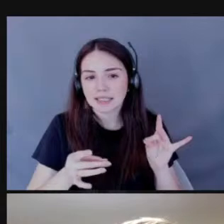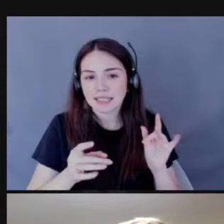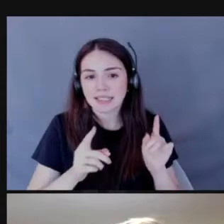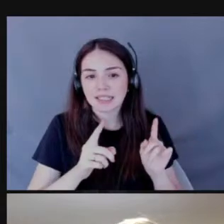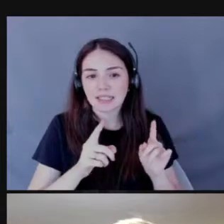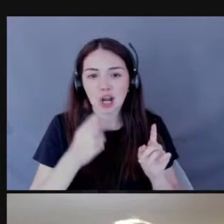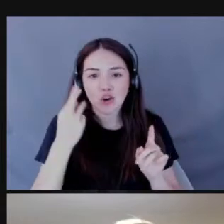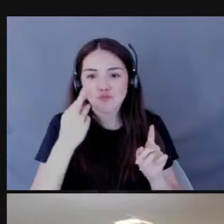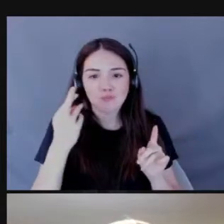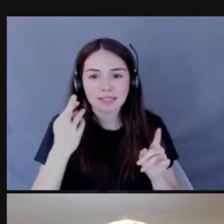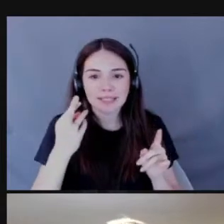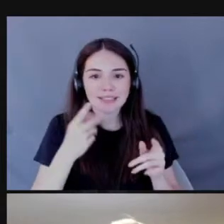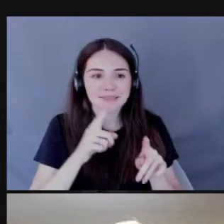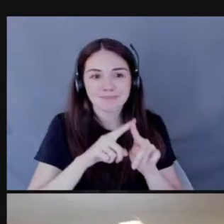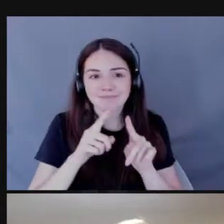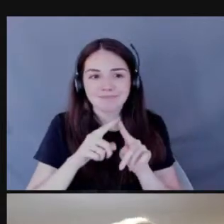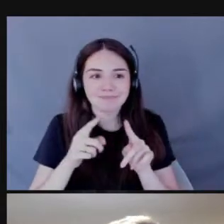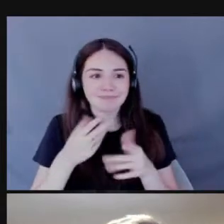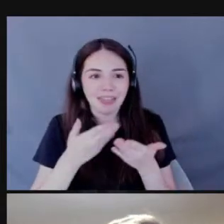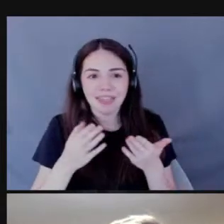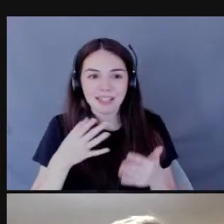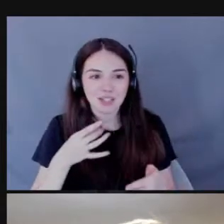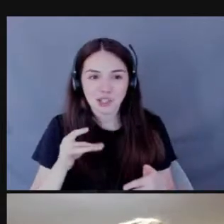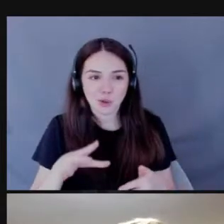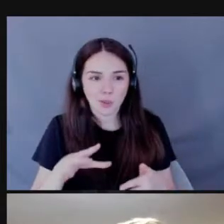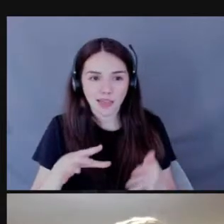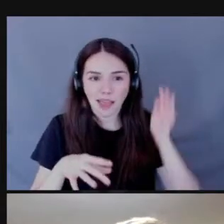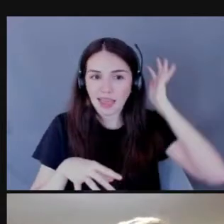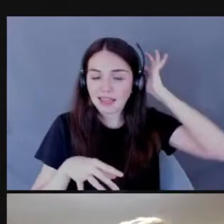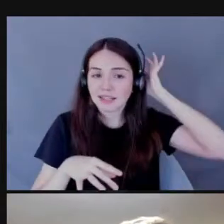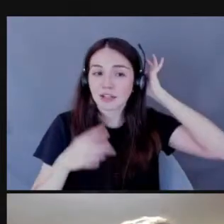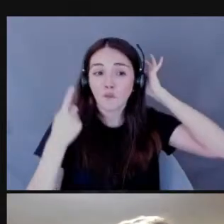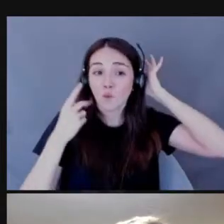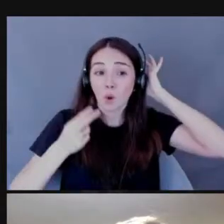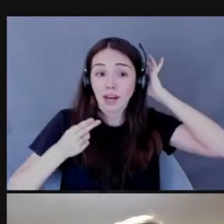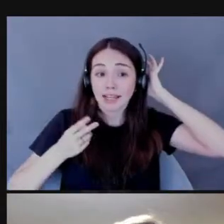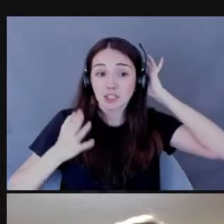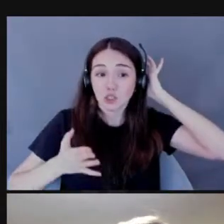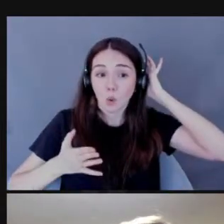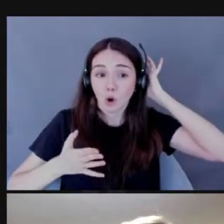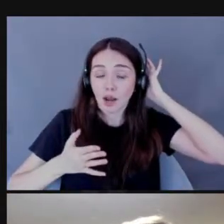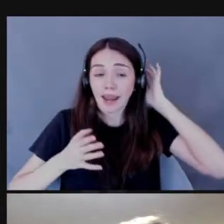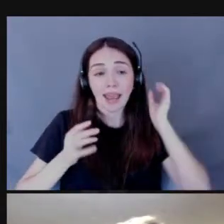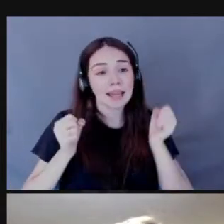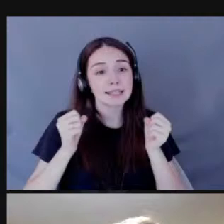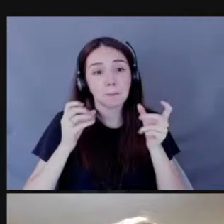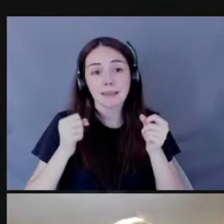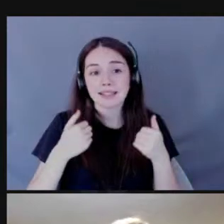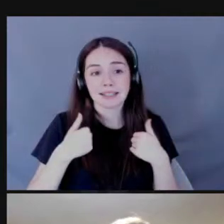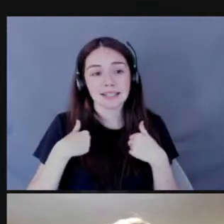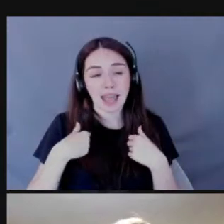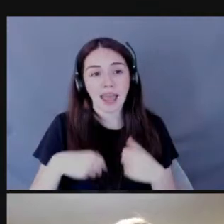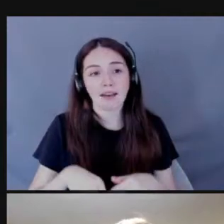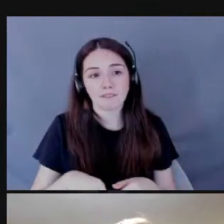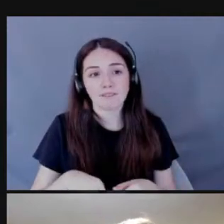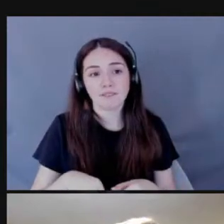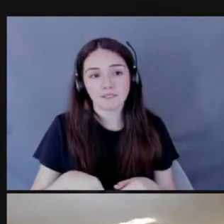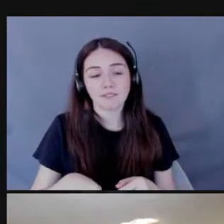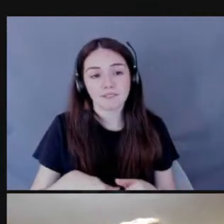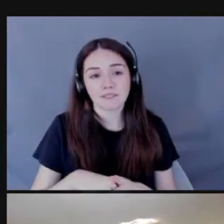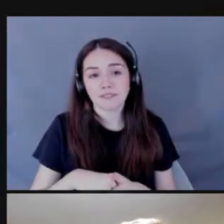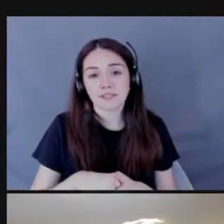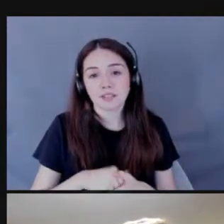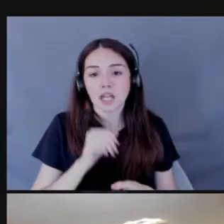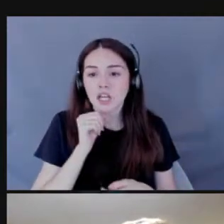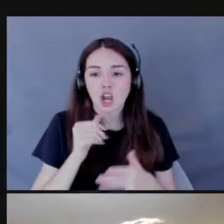about them. And that, I mean, for a historian, those kinds of things are just incredible to have. You're not often